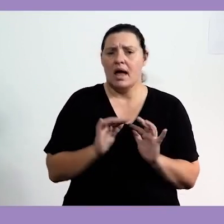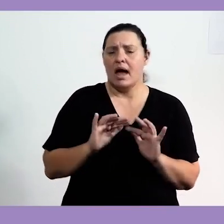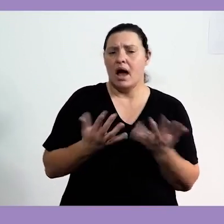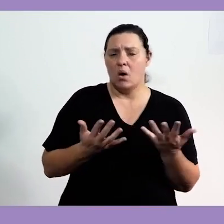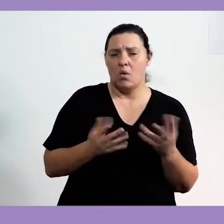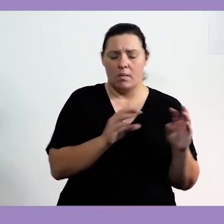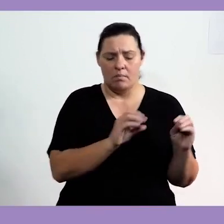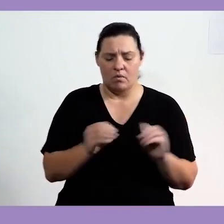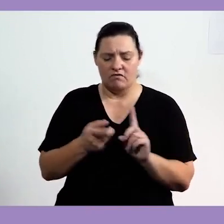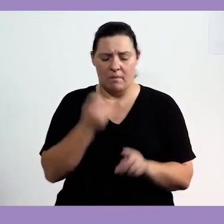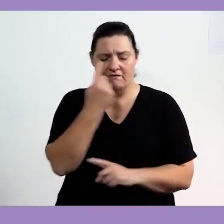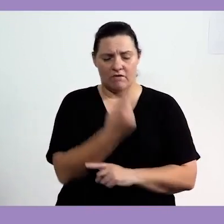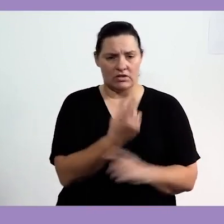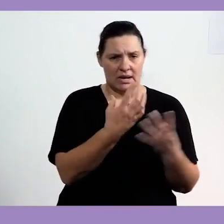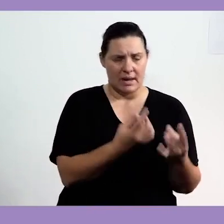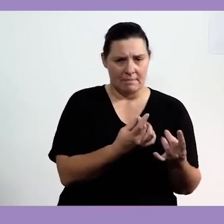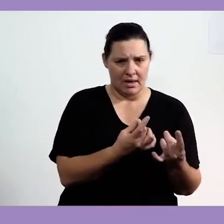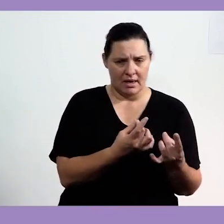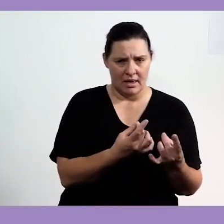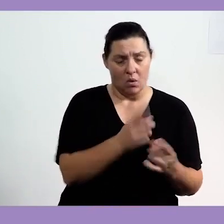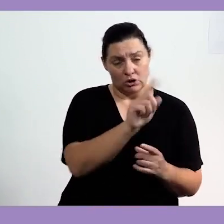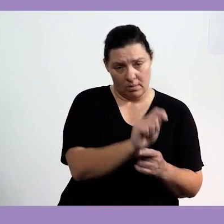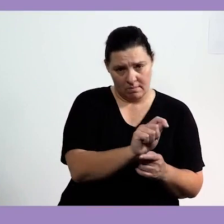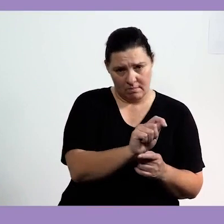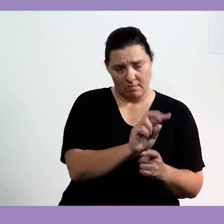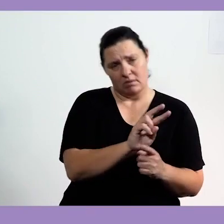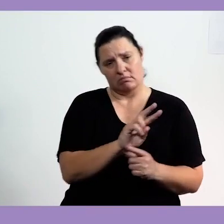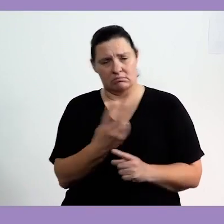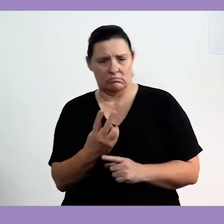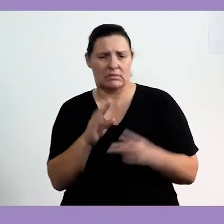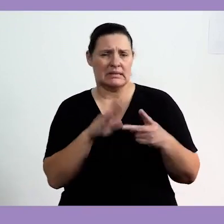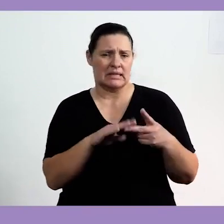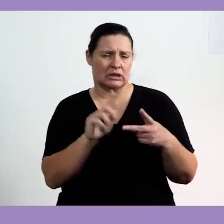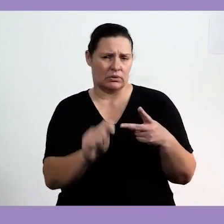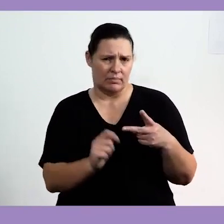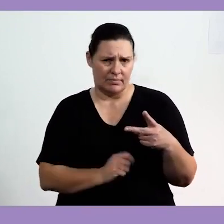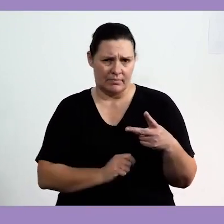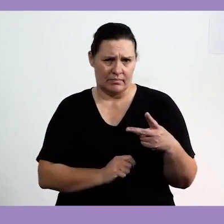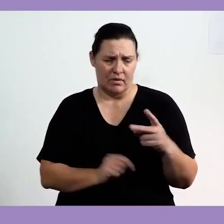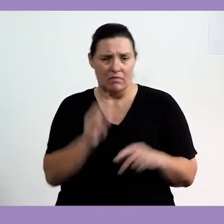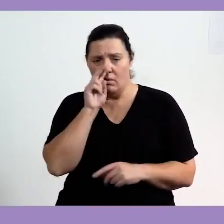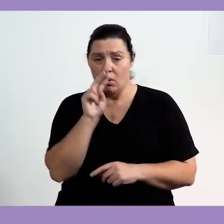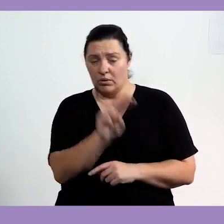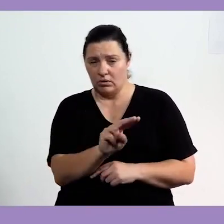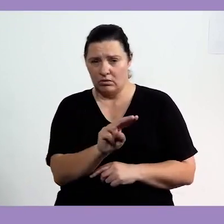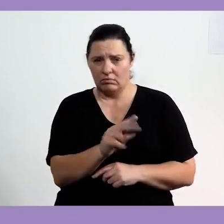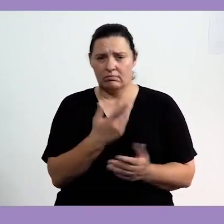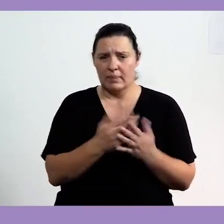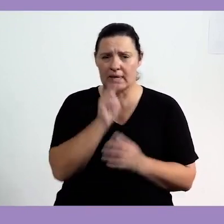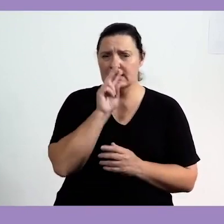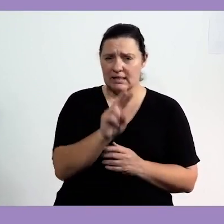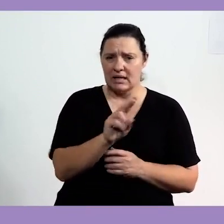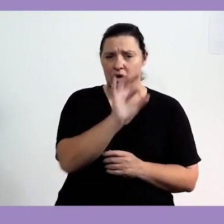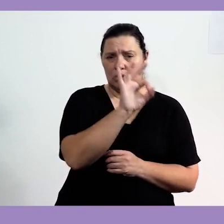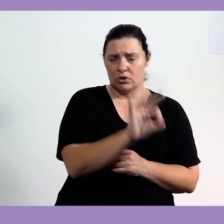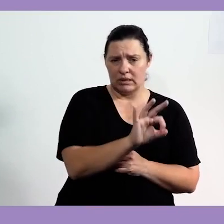here, how do I move from the first number or from the first term to the next term? When you look at it,